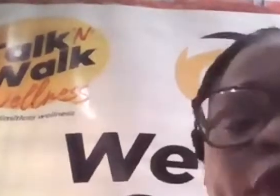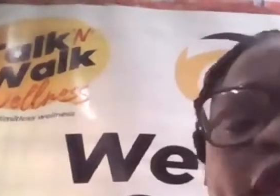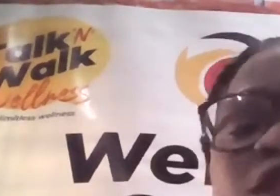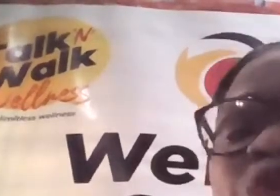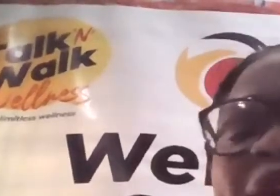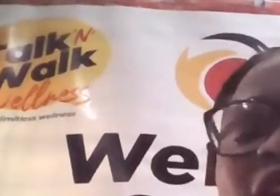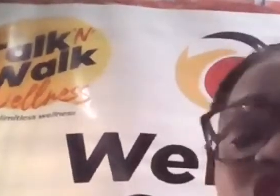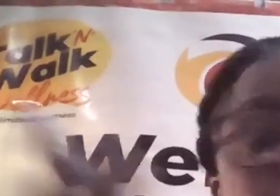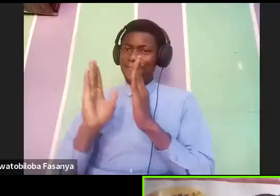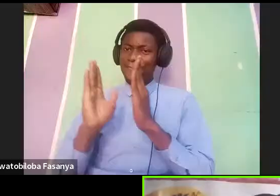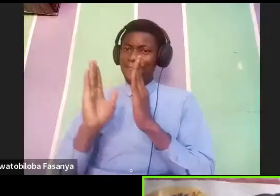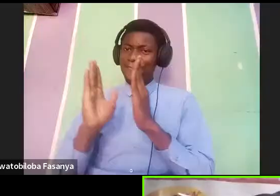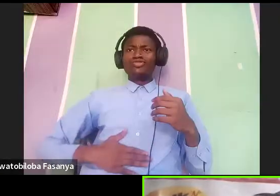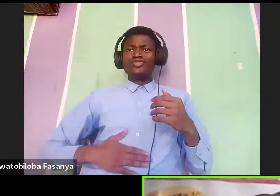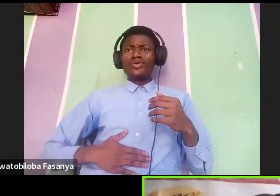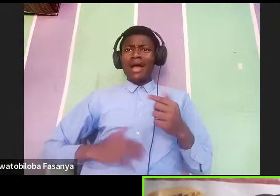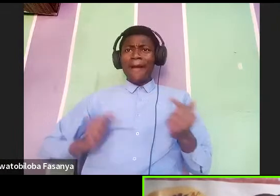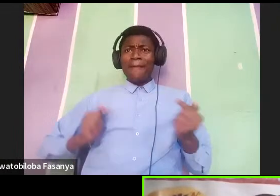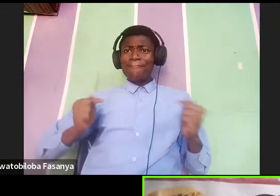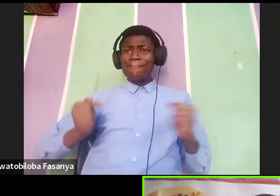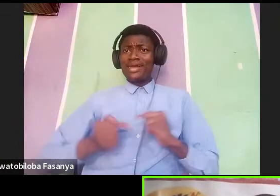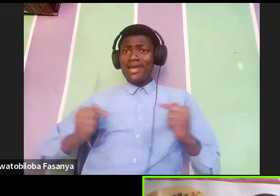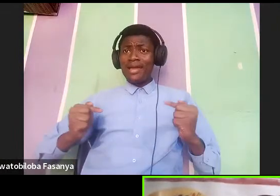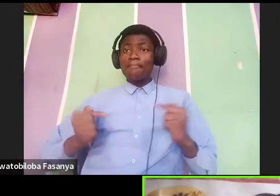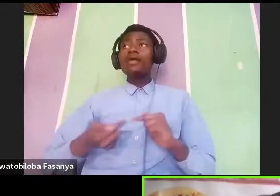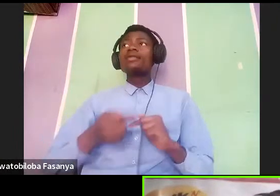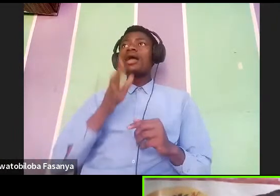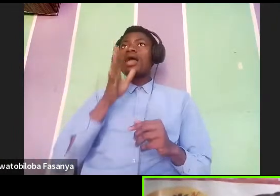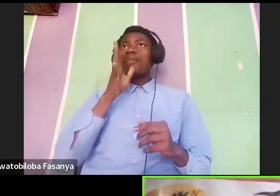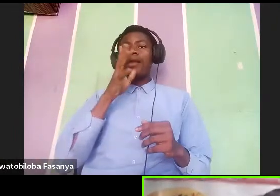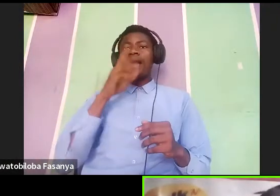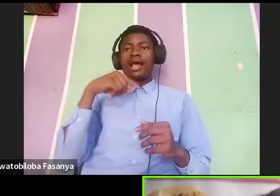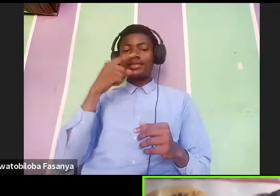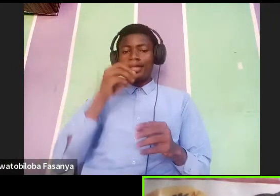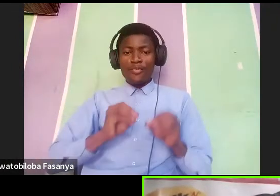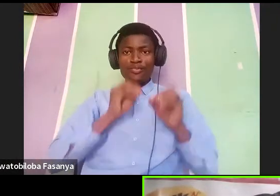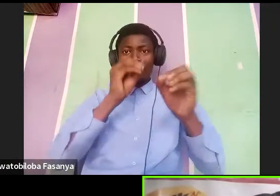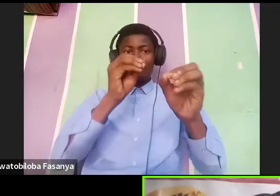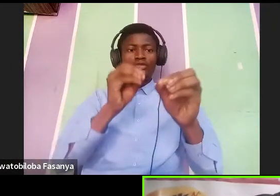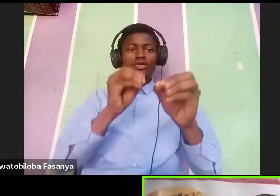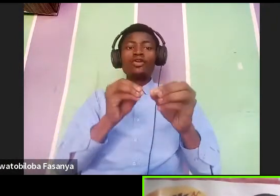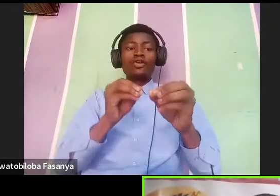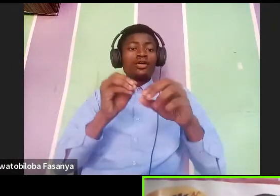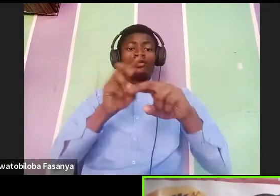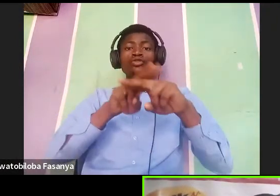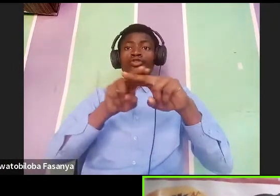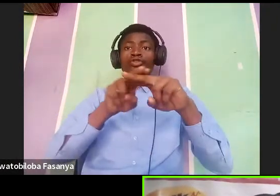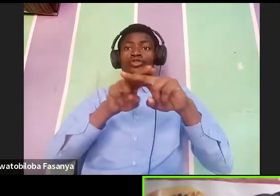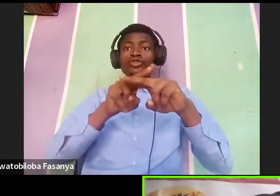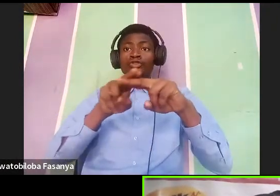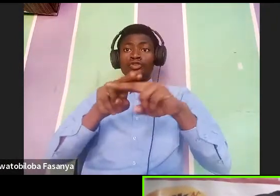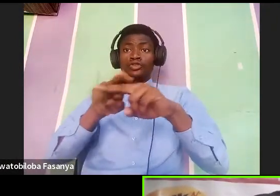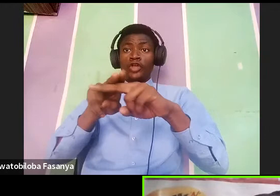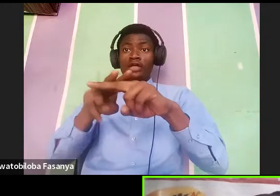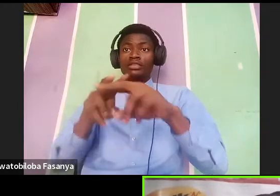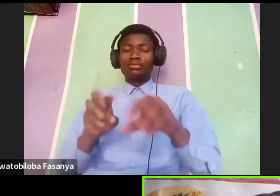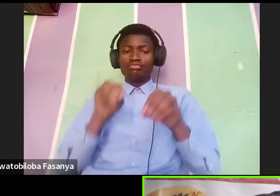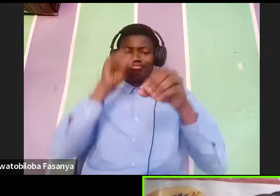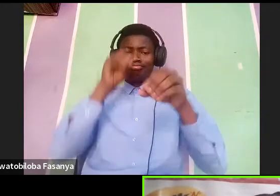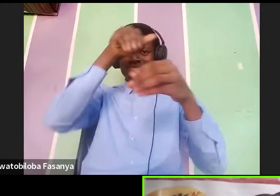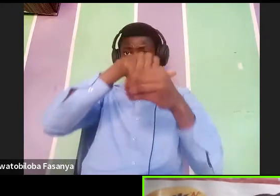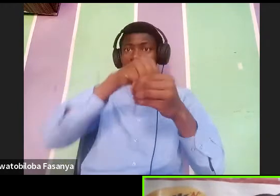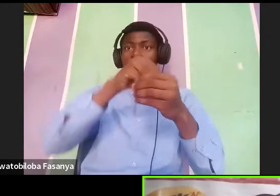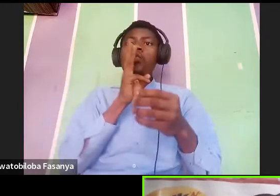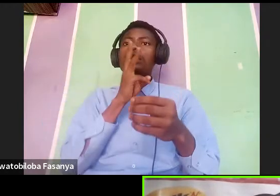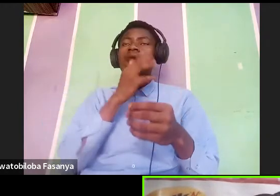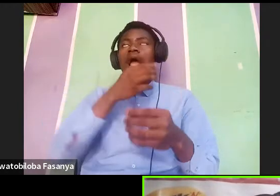having stomachache," she tells you to put salt in the water and drink it, and you'll be fine. Yes, at a point, some of those